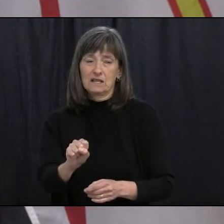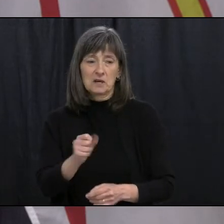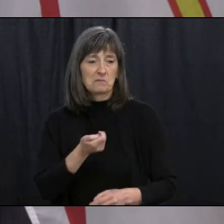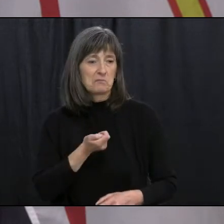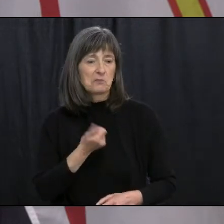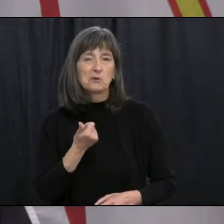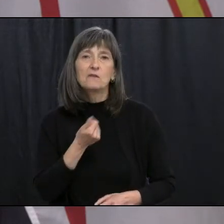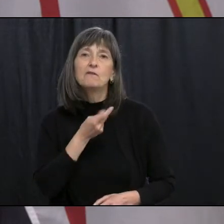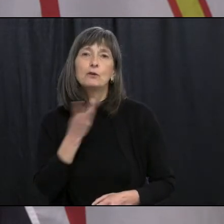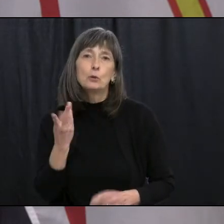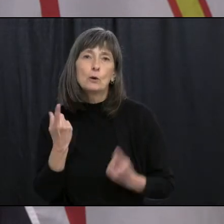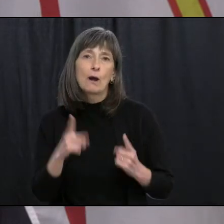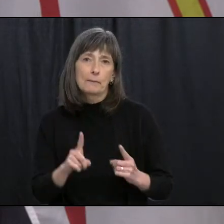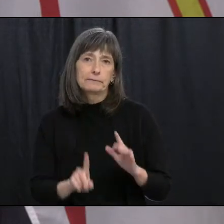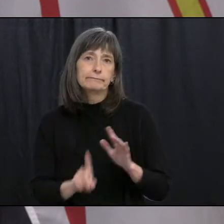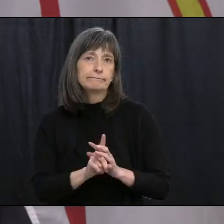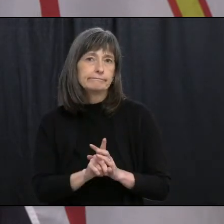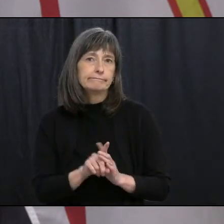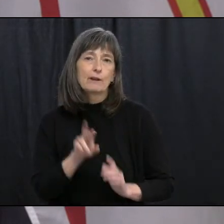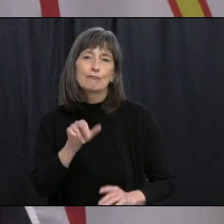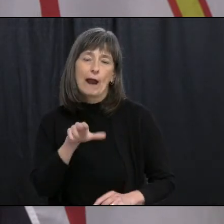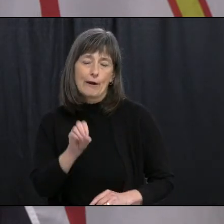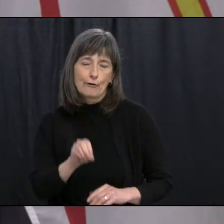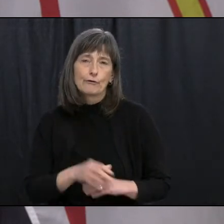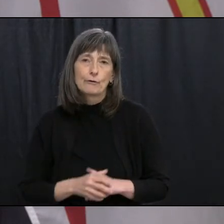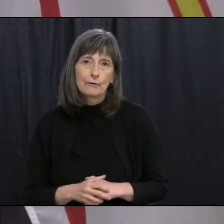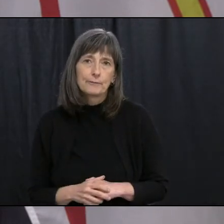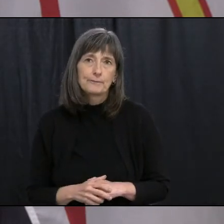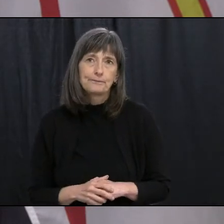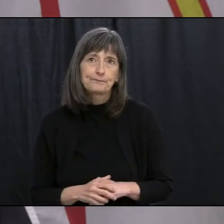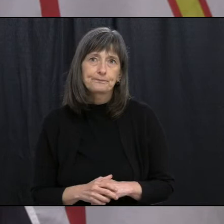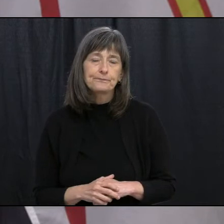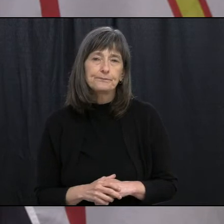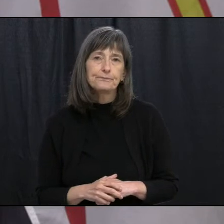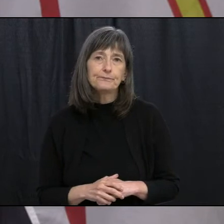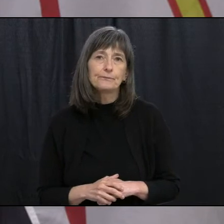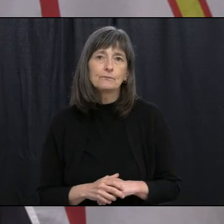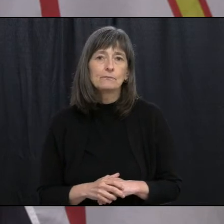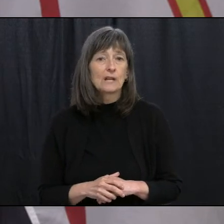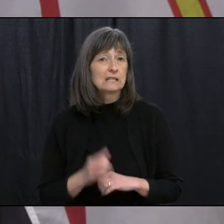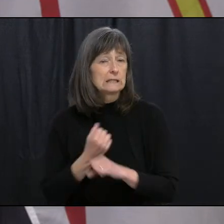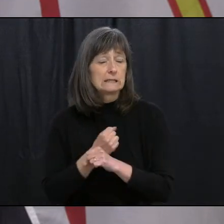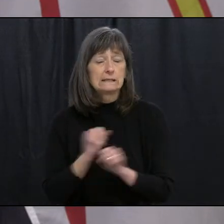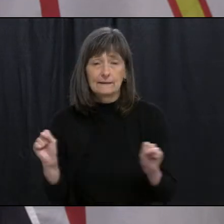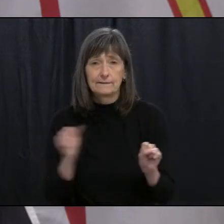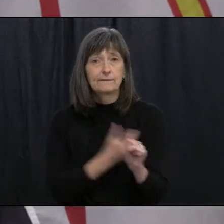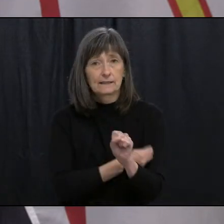of cases at all. So these are still very rare events, and the vaccine is safe.